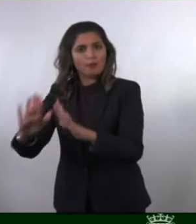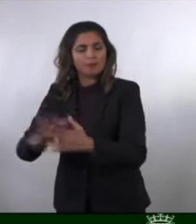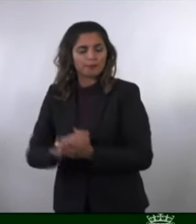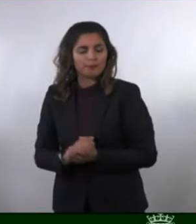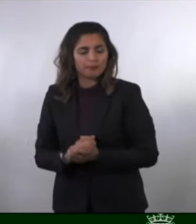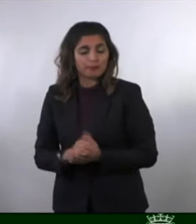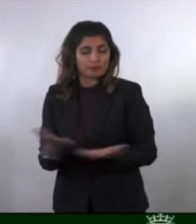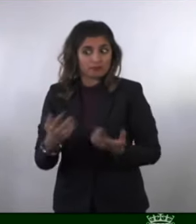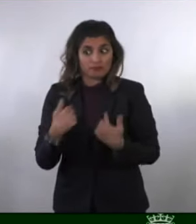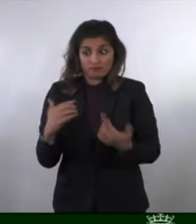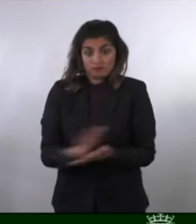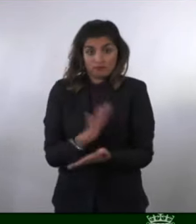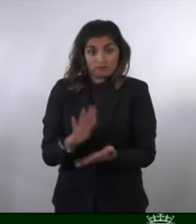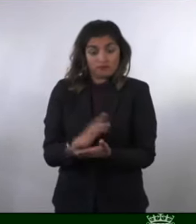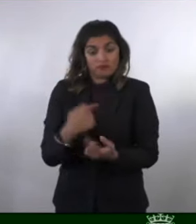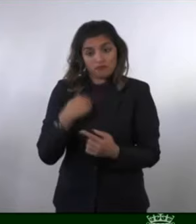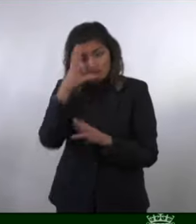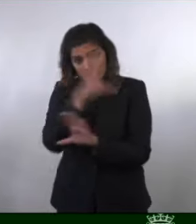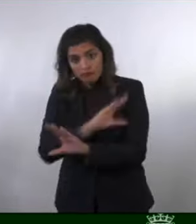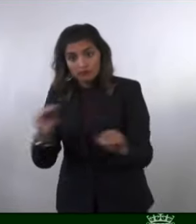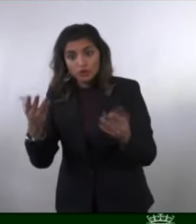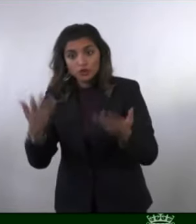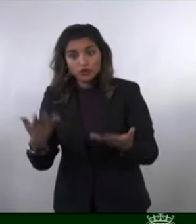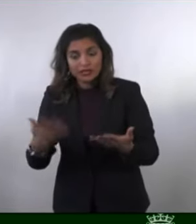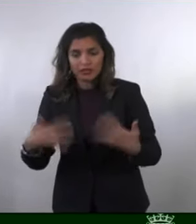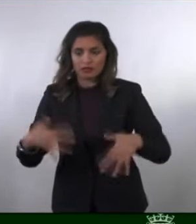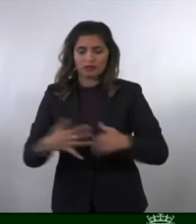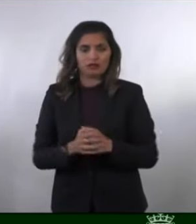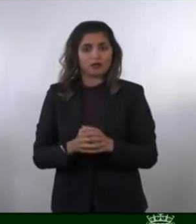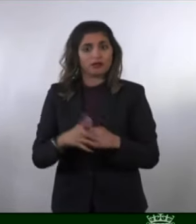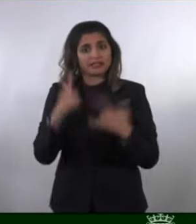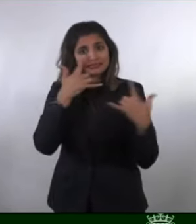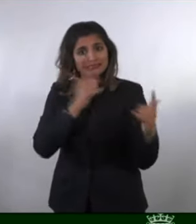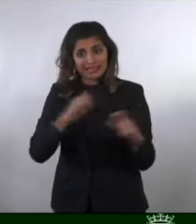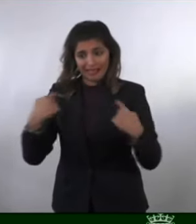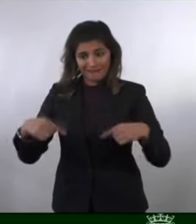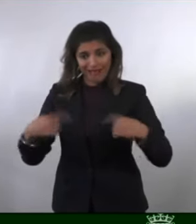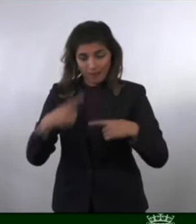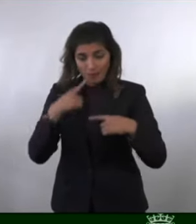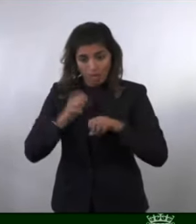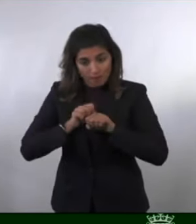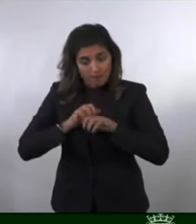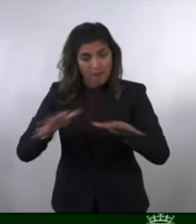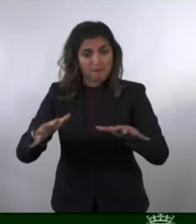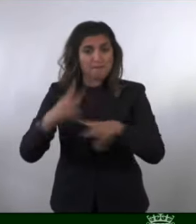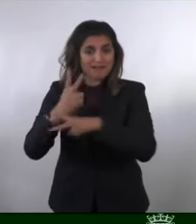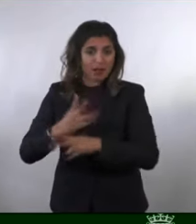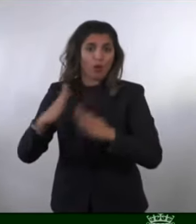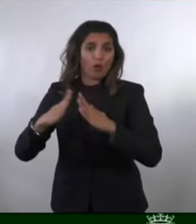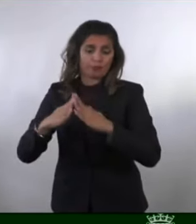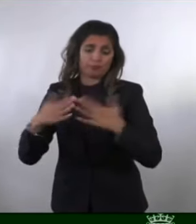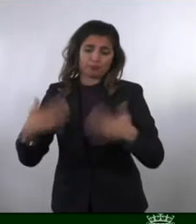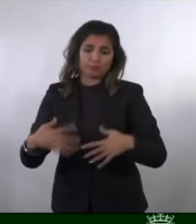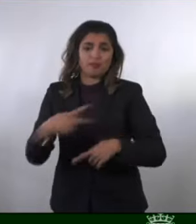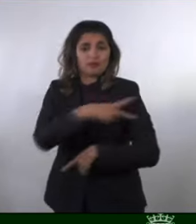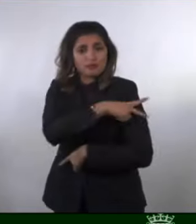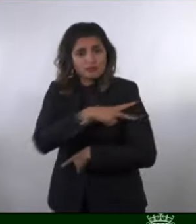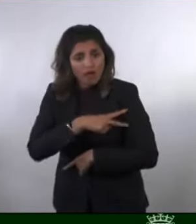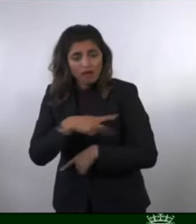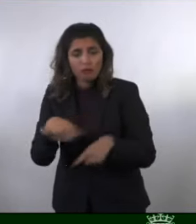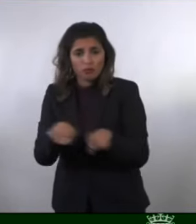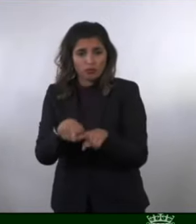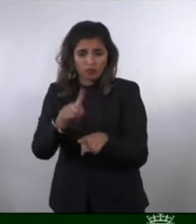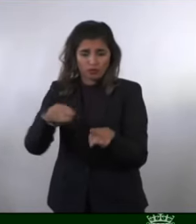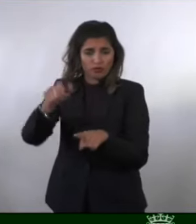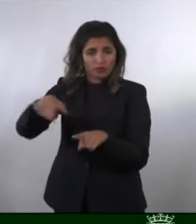announce today the expansion of the availability of testing for care homes, for domiciliary care workers as well, and